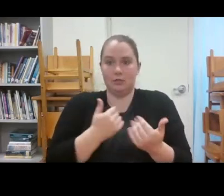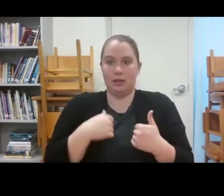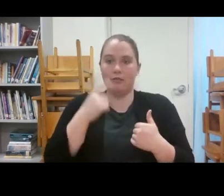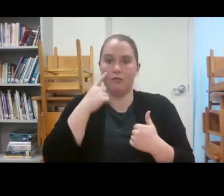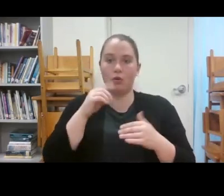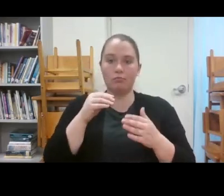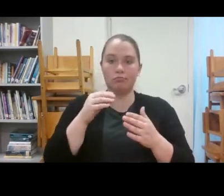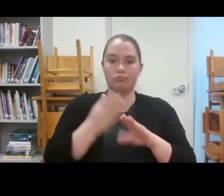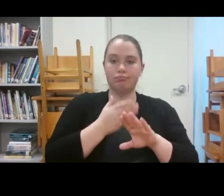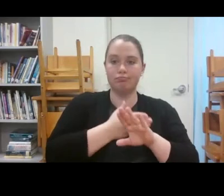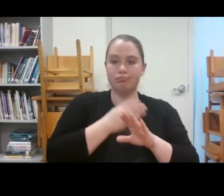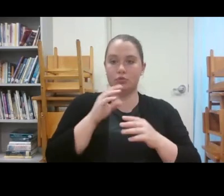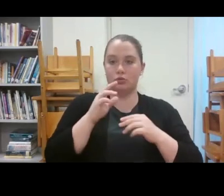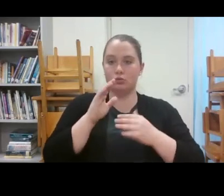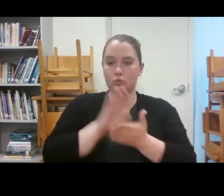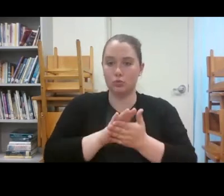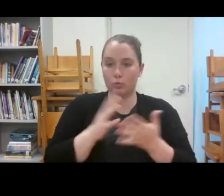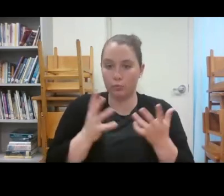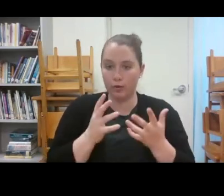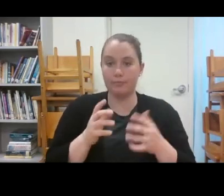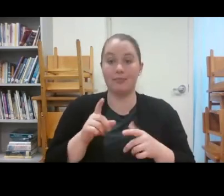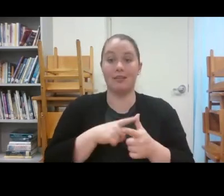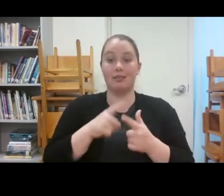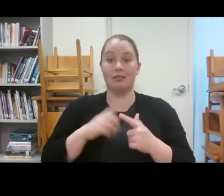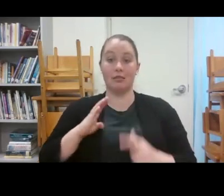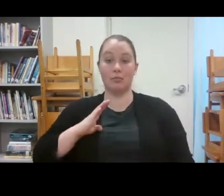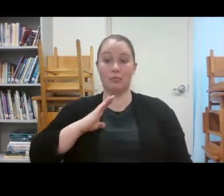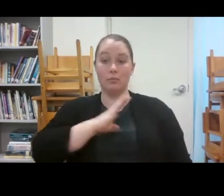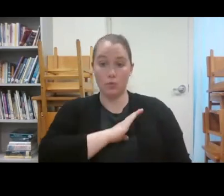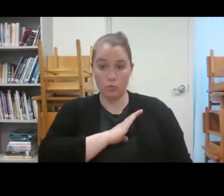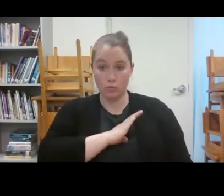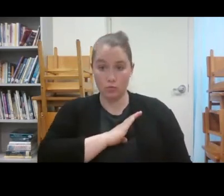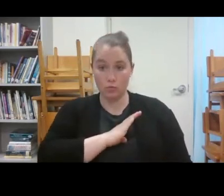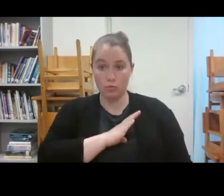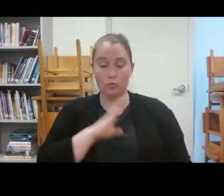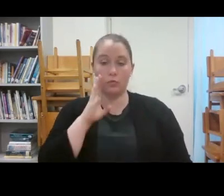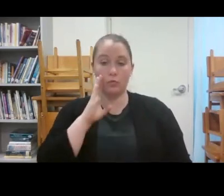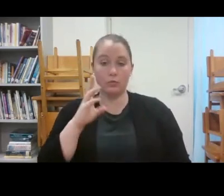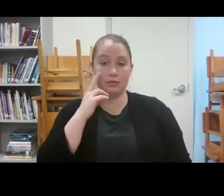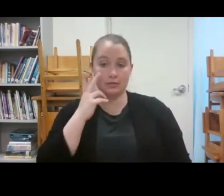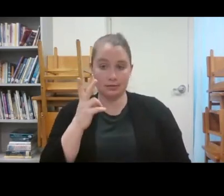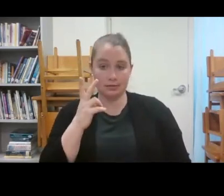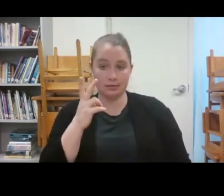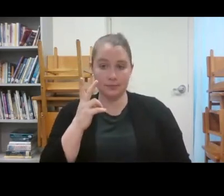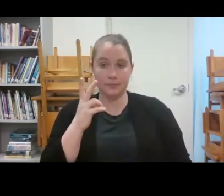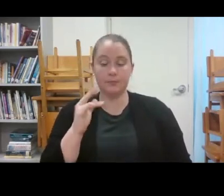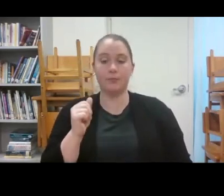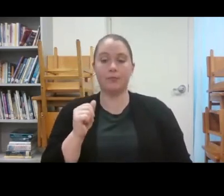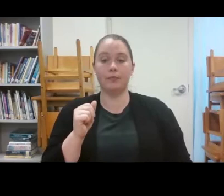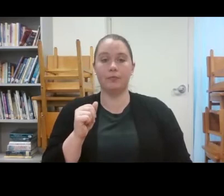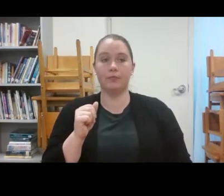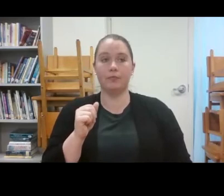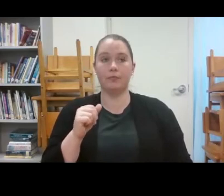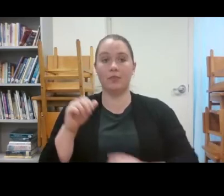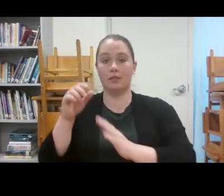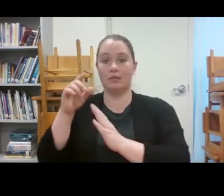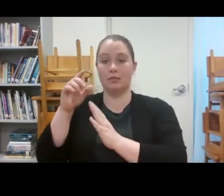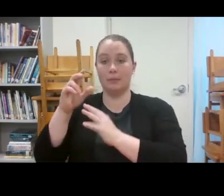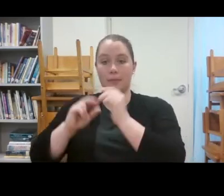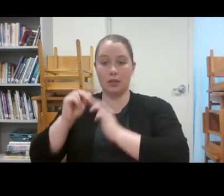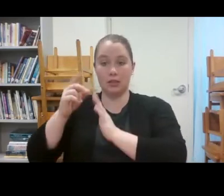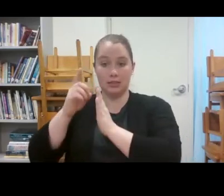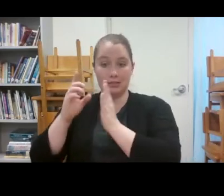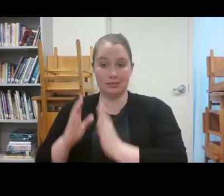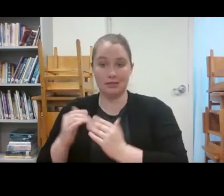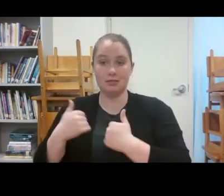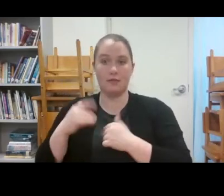then the board will have to wrestle with how much. And I think our architects have a question for you all